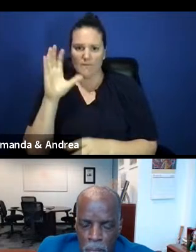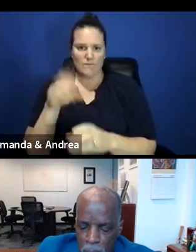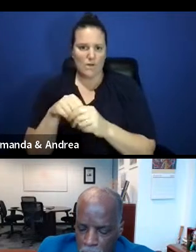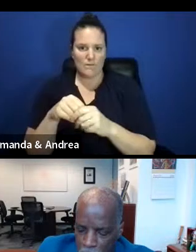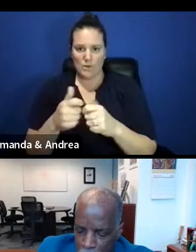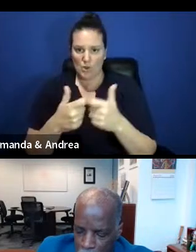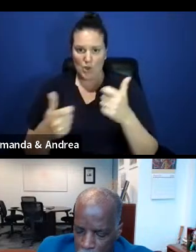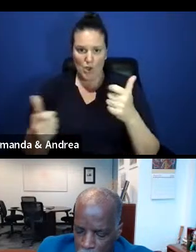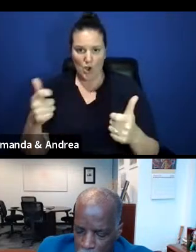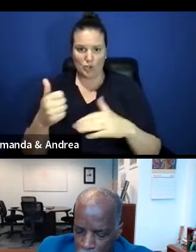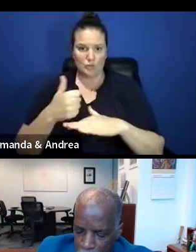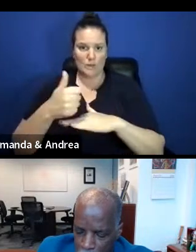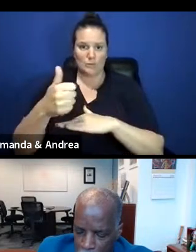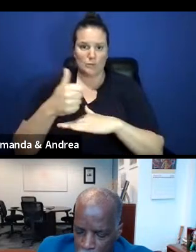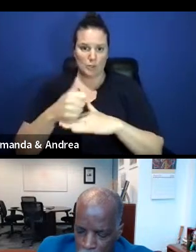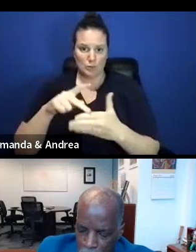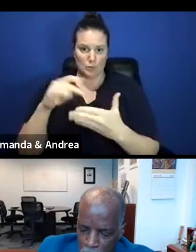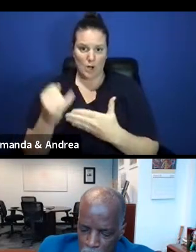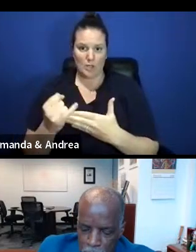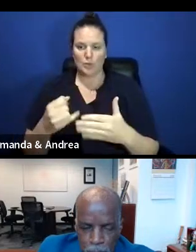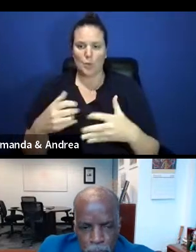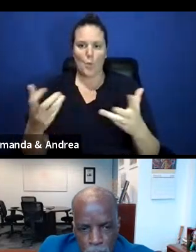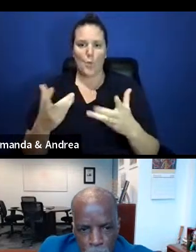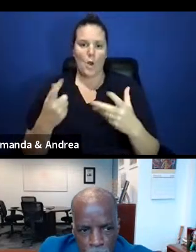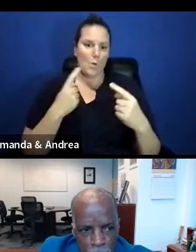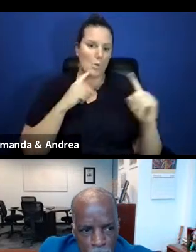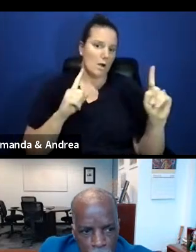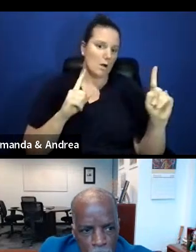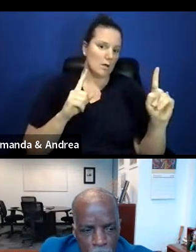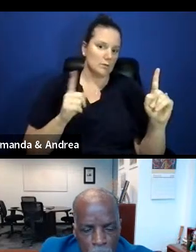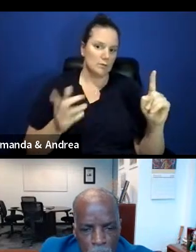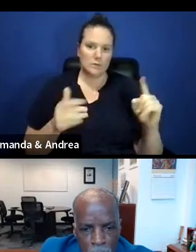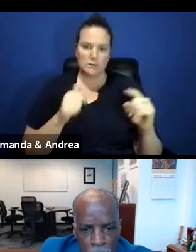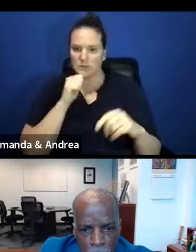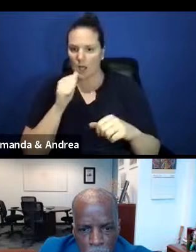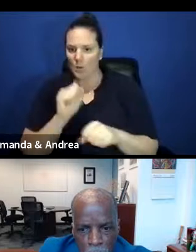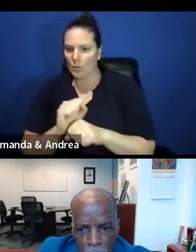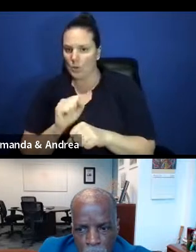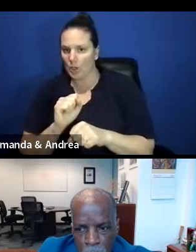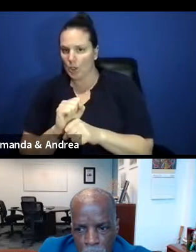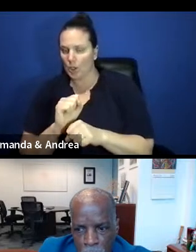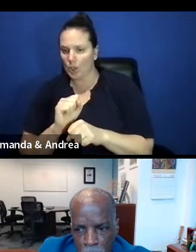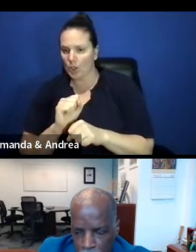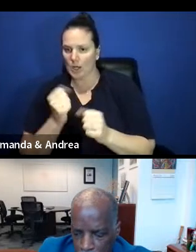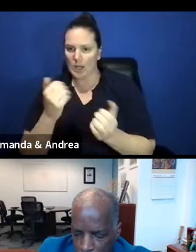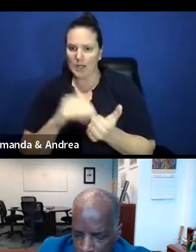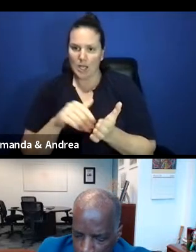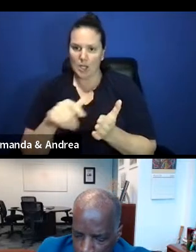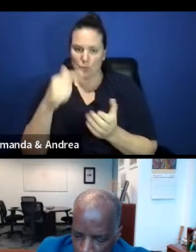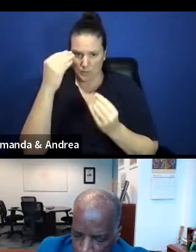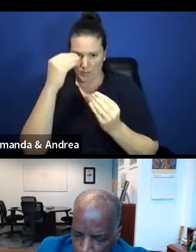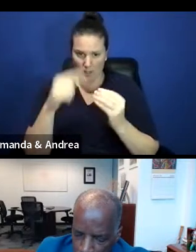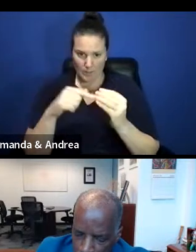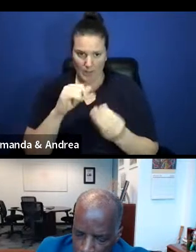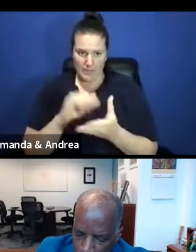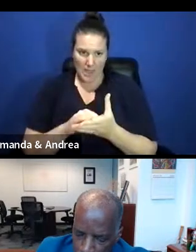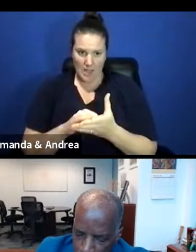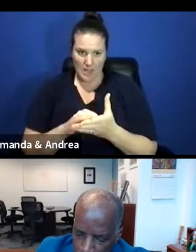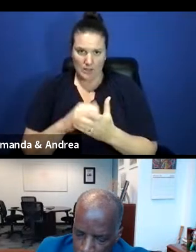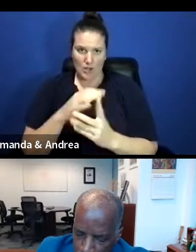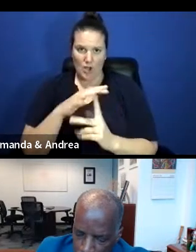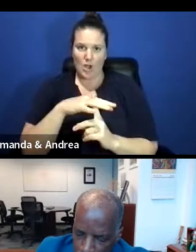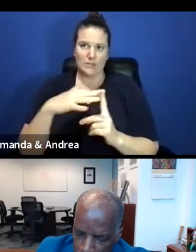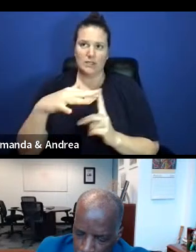large transportation projects. You know, what works, what doesn't work? And again, you can think about it in that context of what